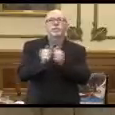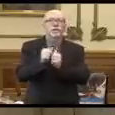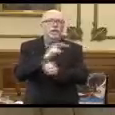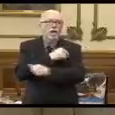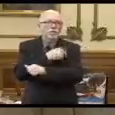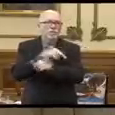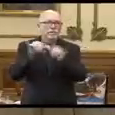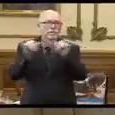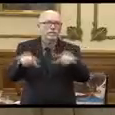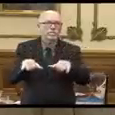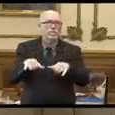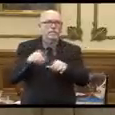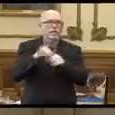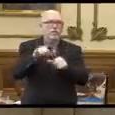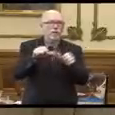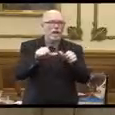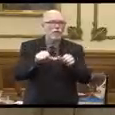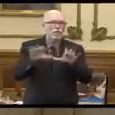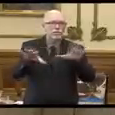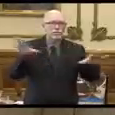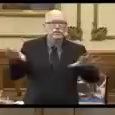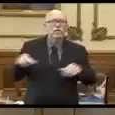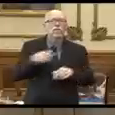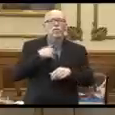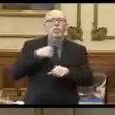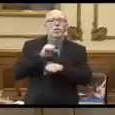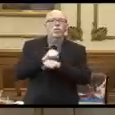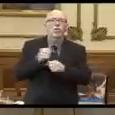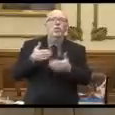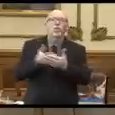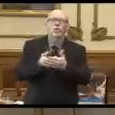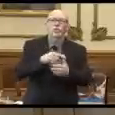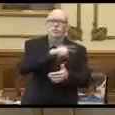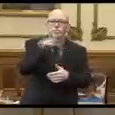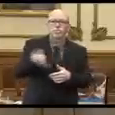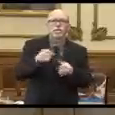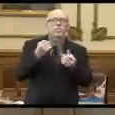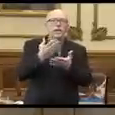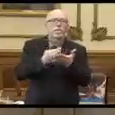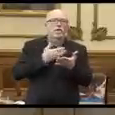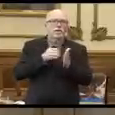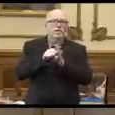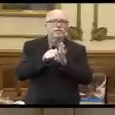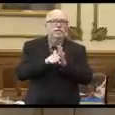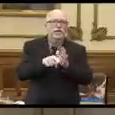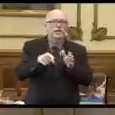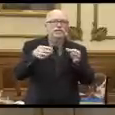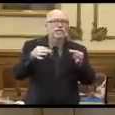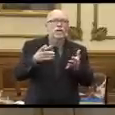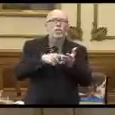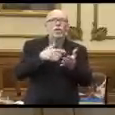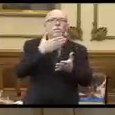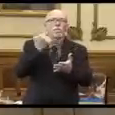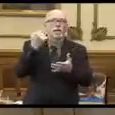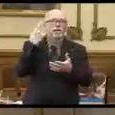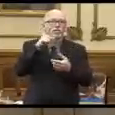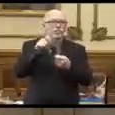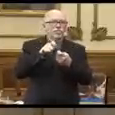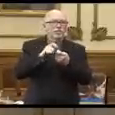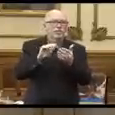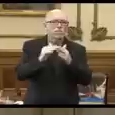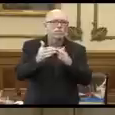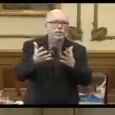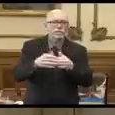hospital systems in those areas, we've worked very closely in many parts of our state to decide what is best for a particular